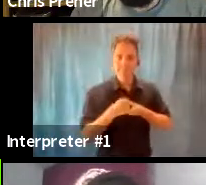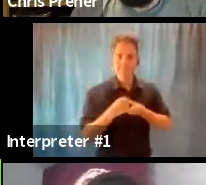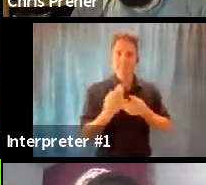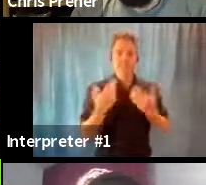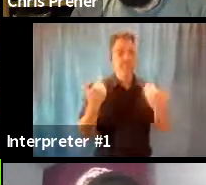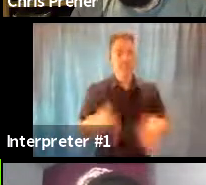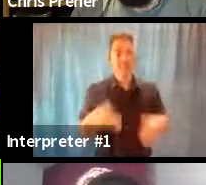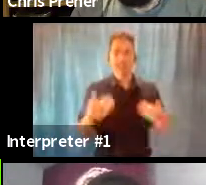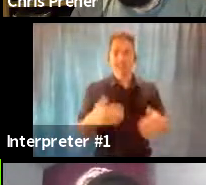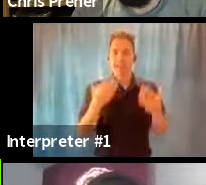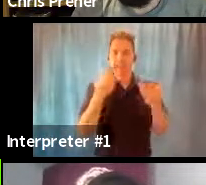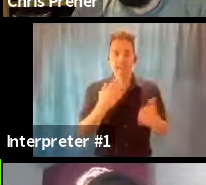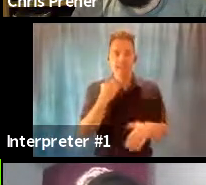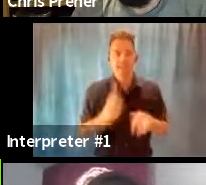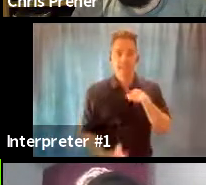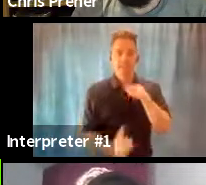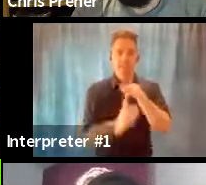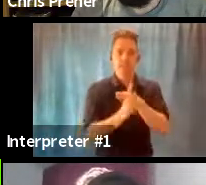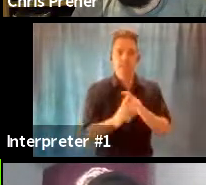started.